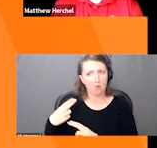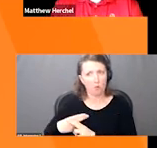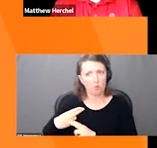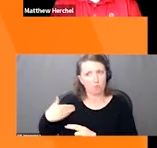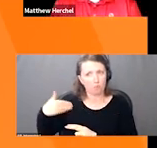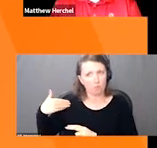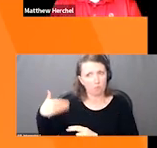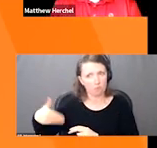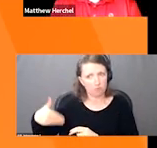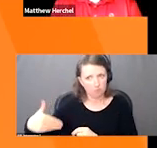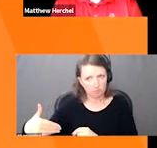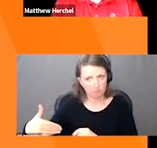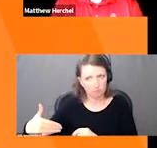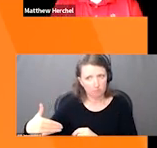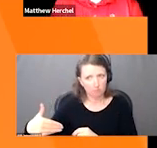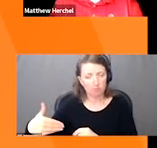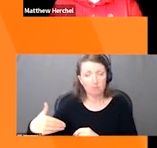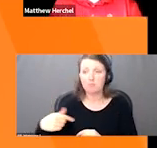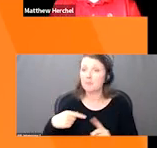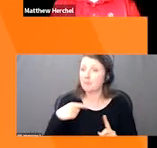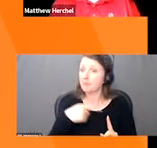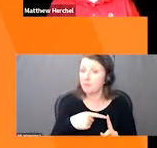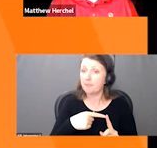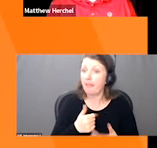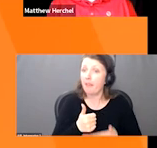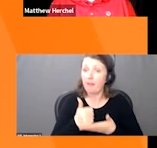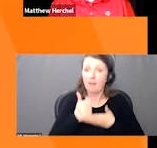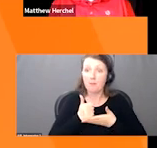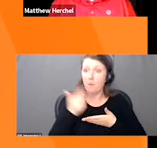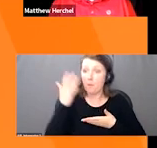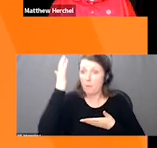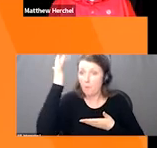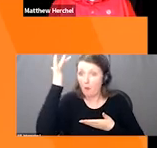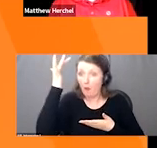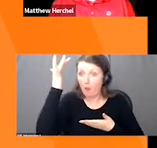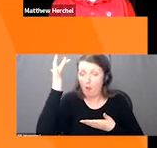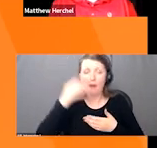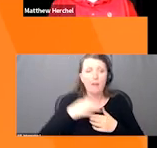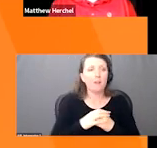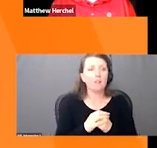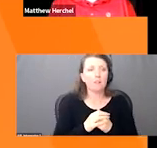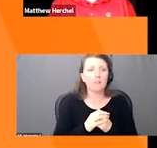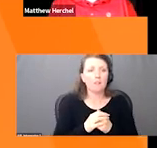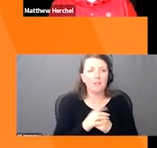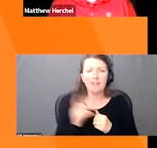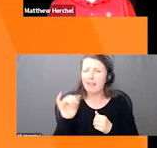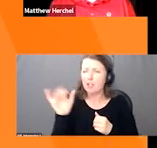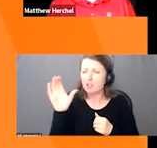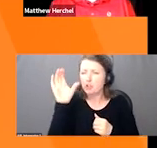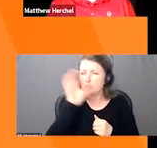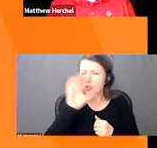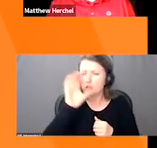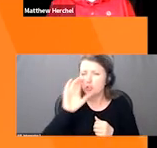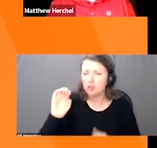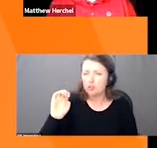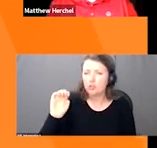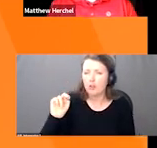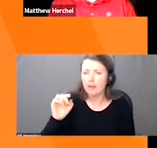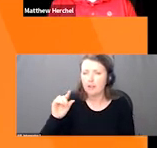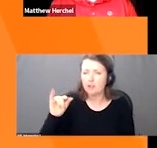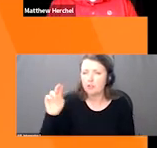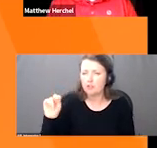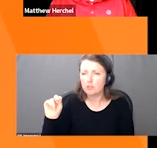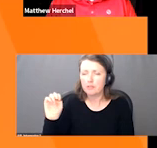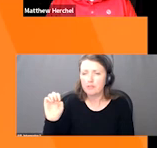Filters allow you to use LinkedIn as a search engine. So just like you would use Google or YouTube for video or for